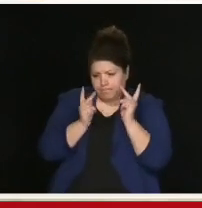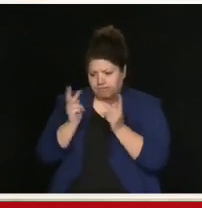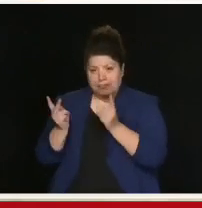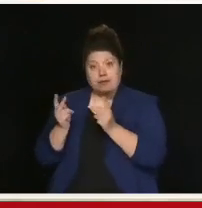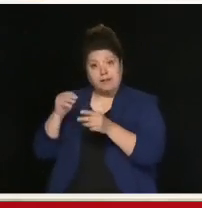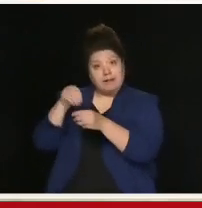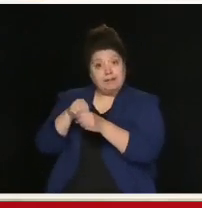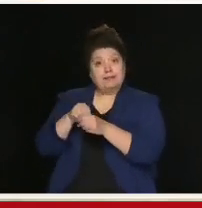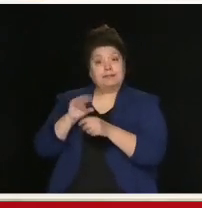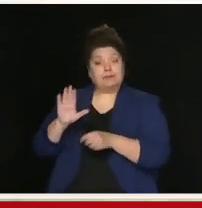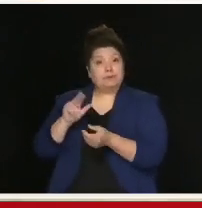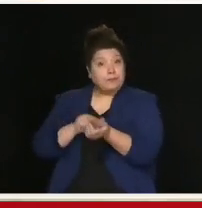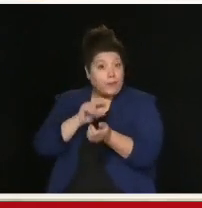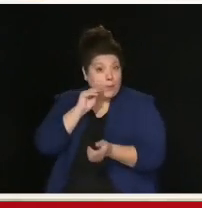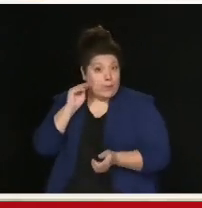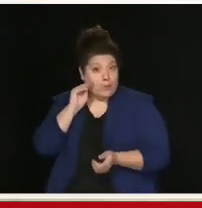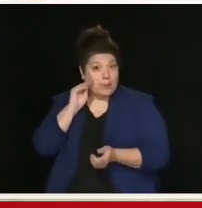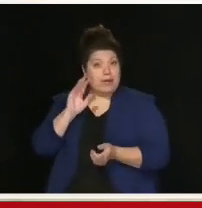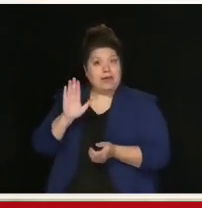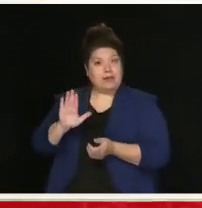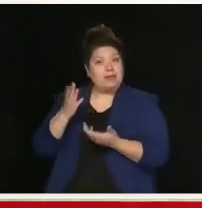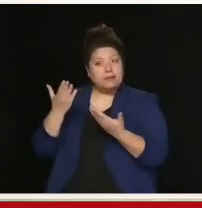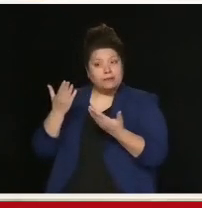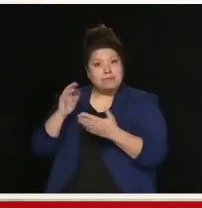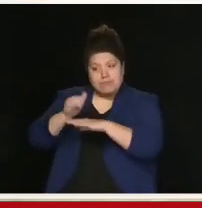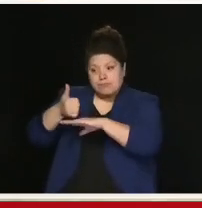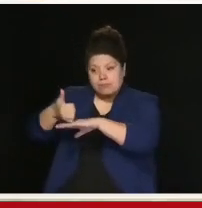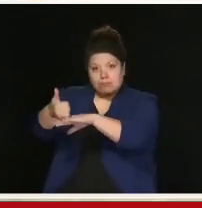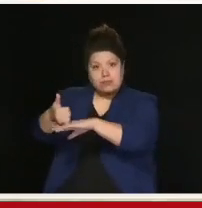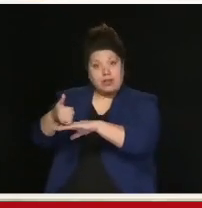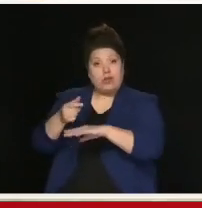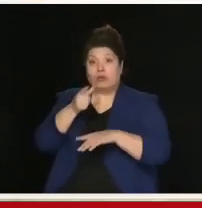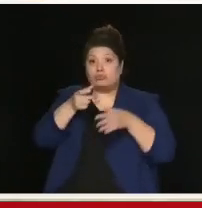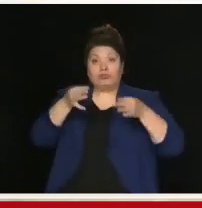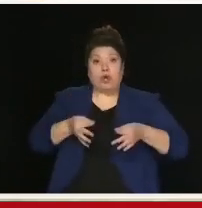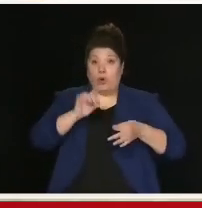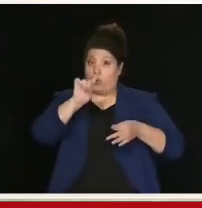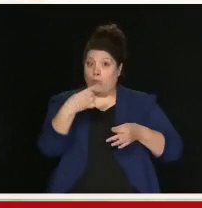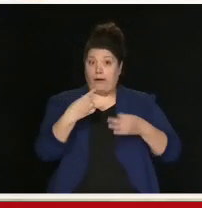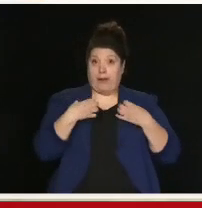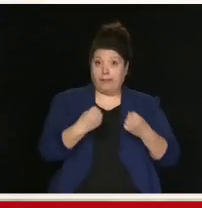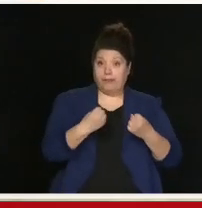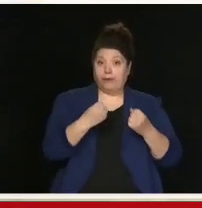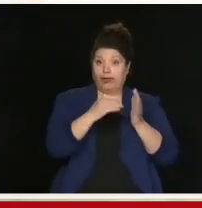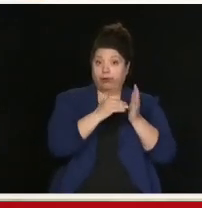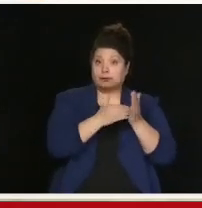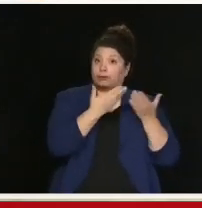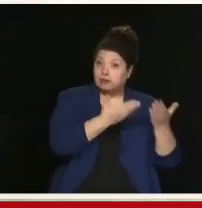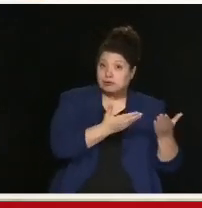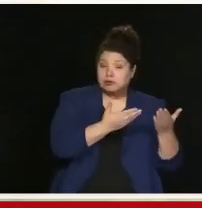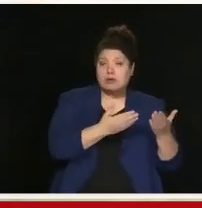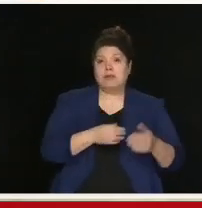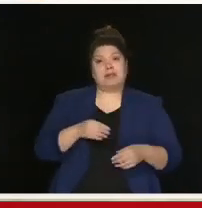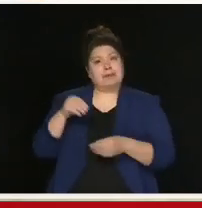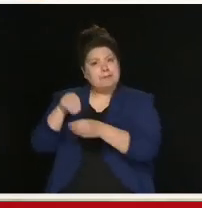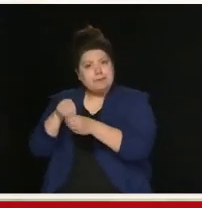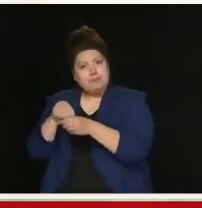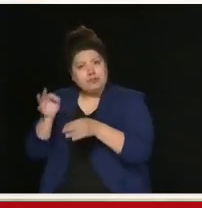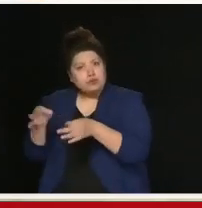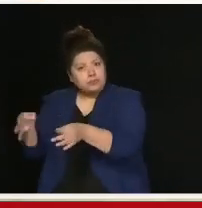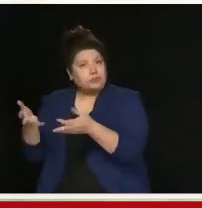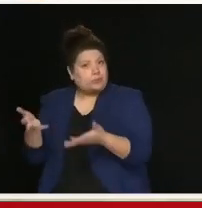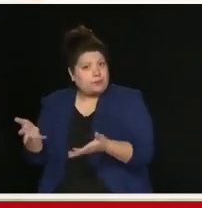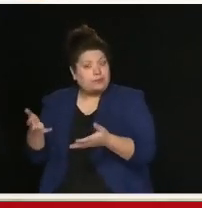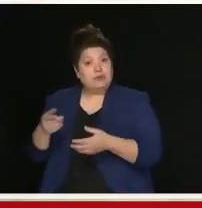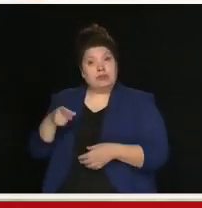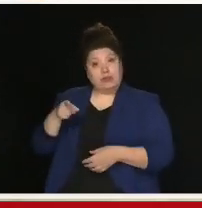the place that those long-term care centers could the place they're having in our healthcare system. We need to see if those should